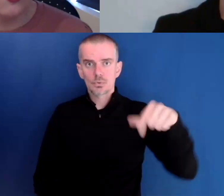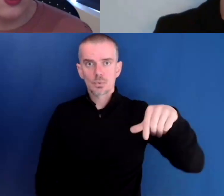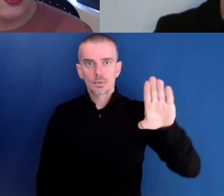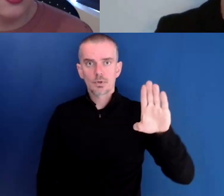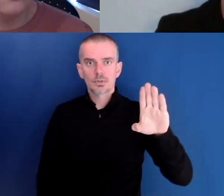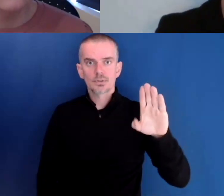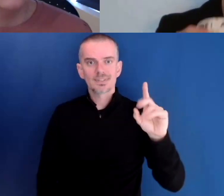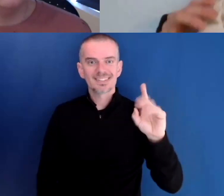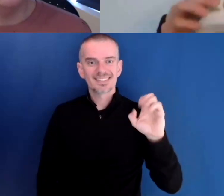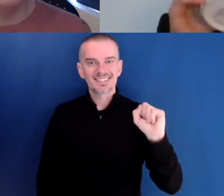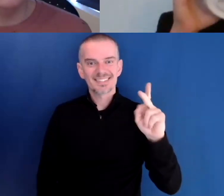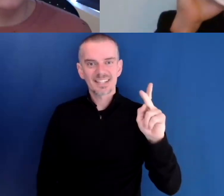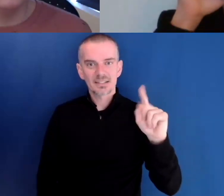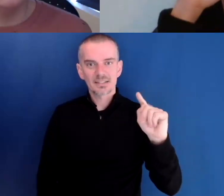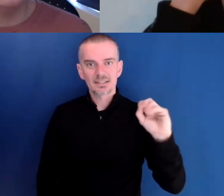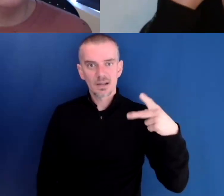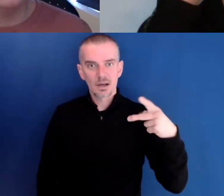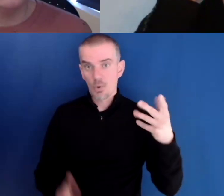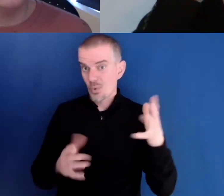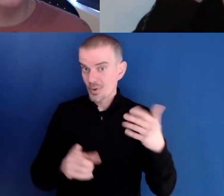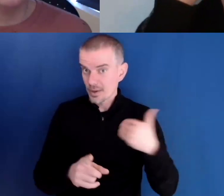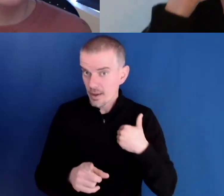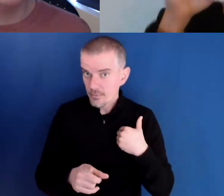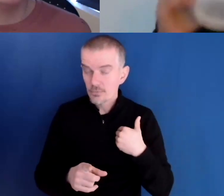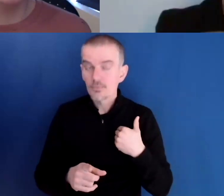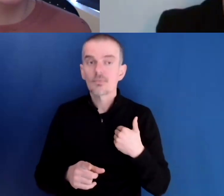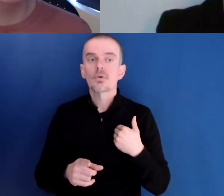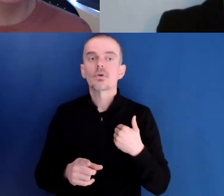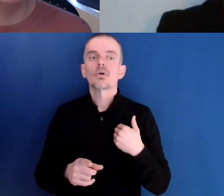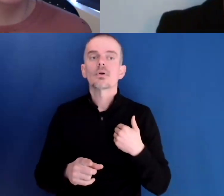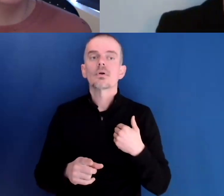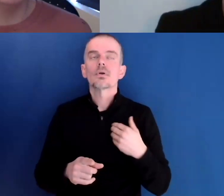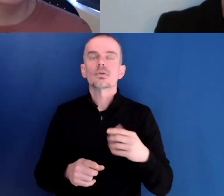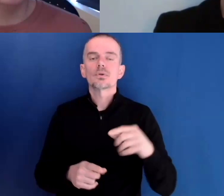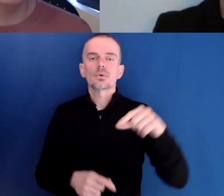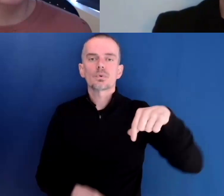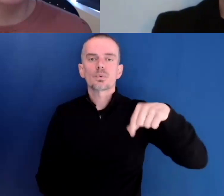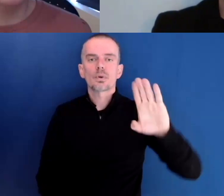Desktop already, and QuickBooks is